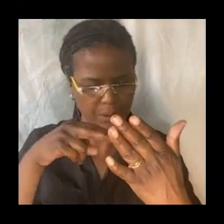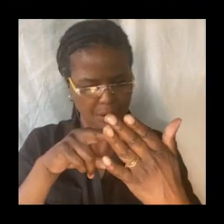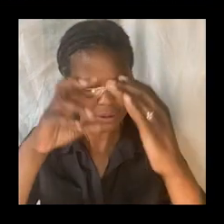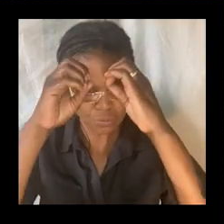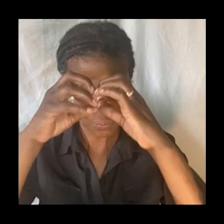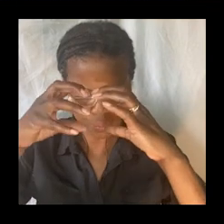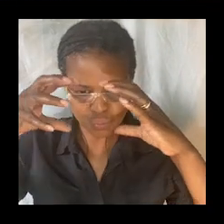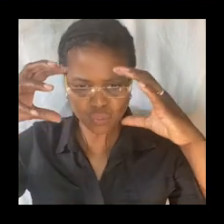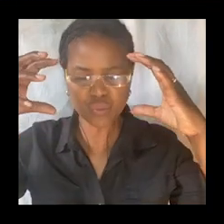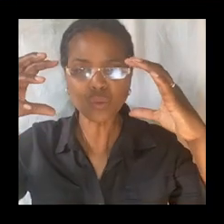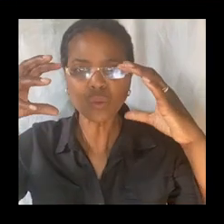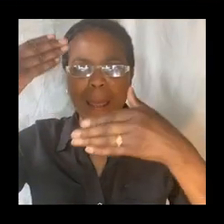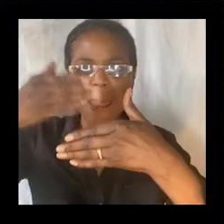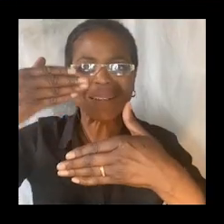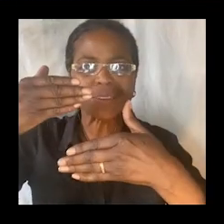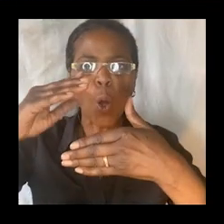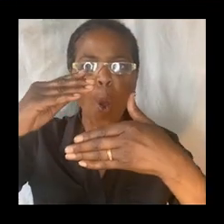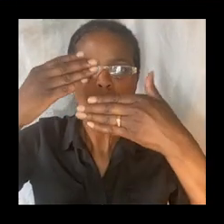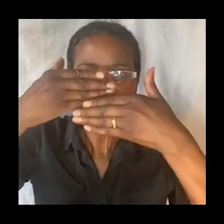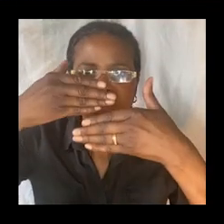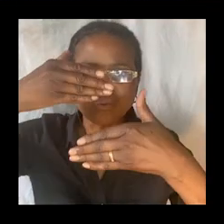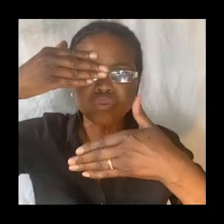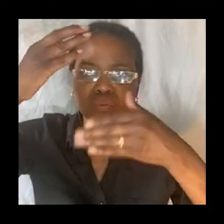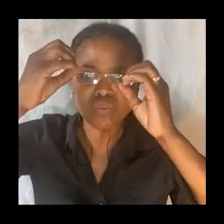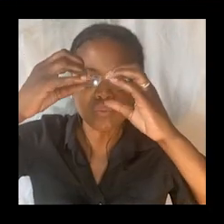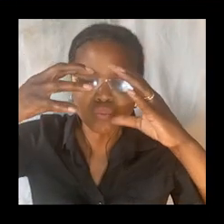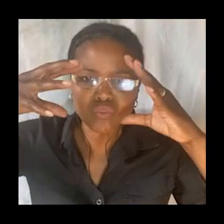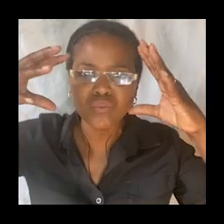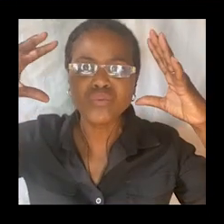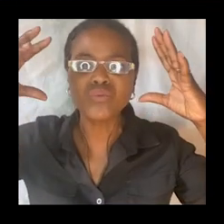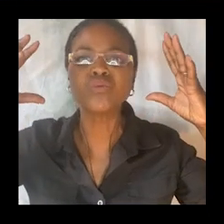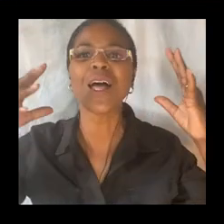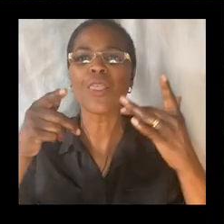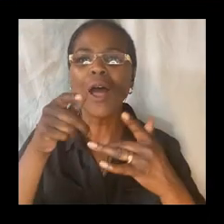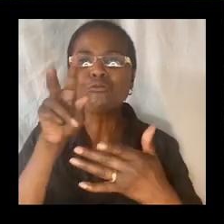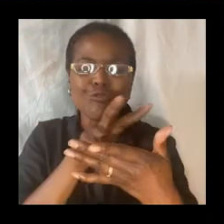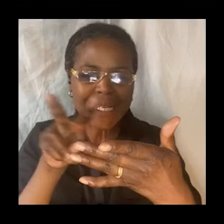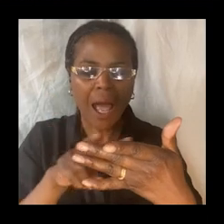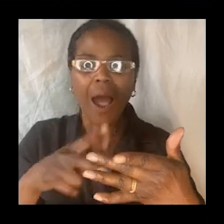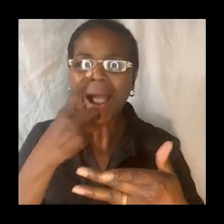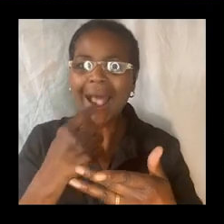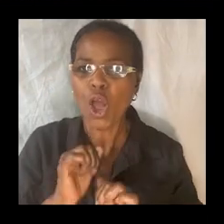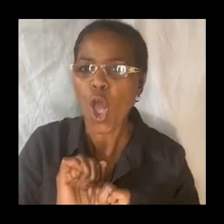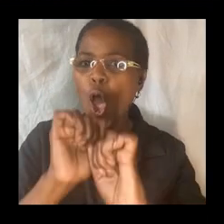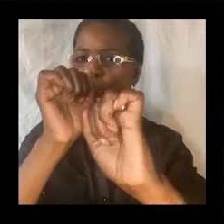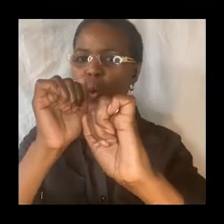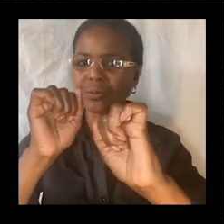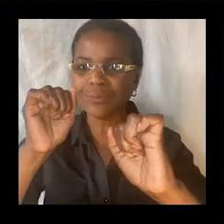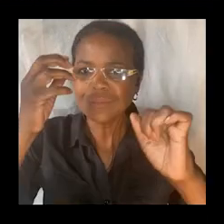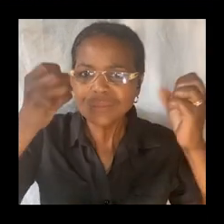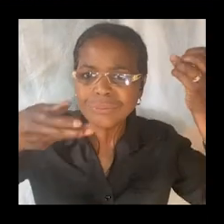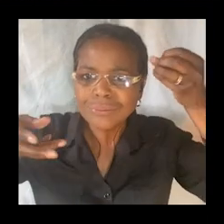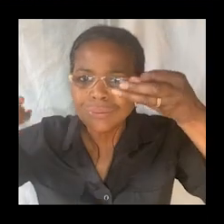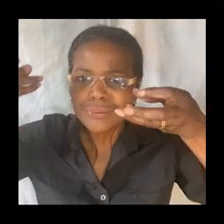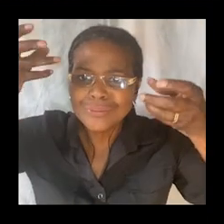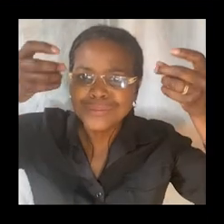imagination, but expand it further. So to almost enter the gaps of the book and to just let the things go wherever they go, and to hopefully kind